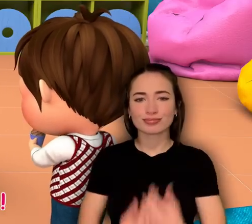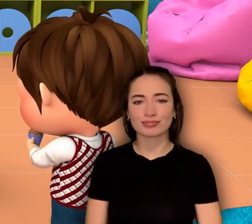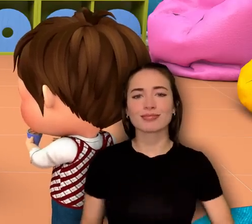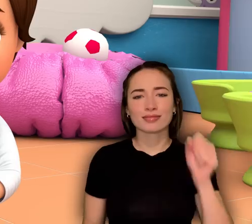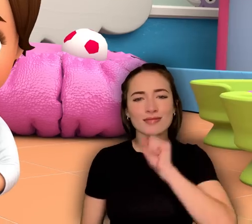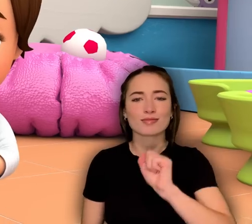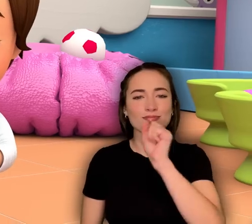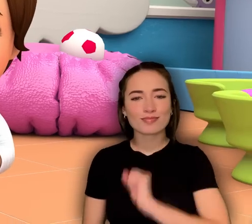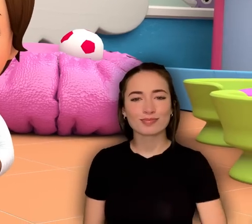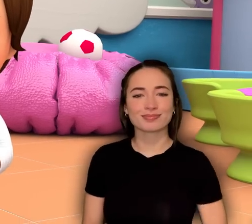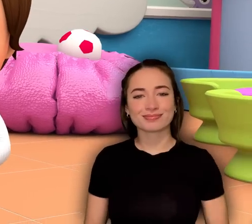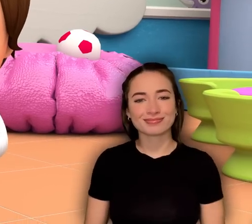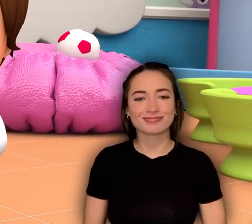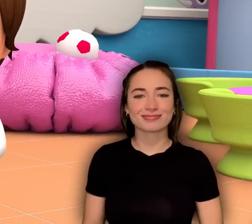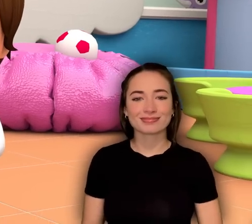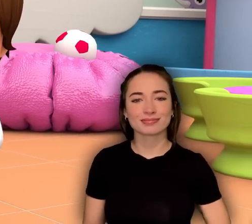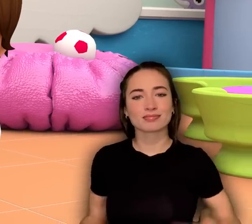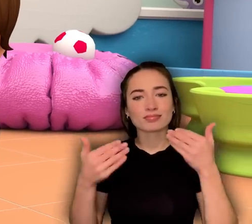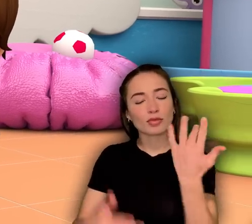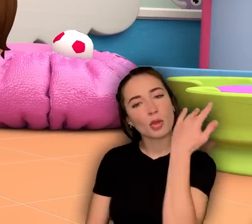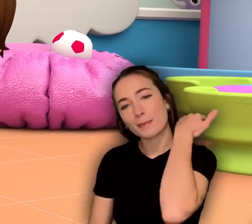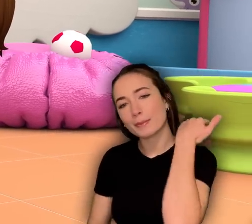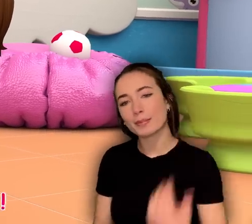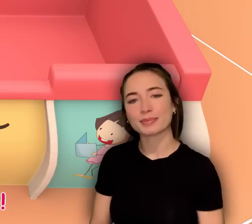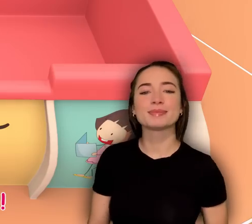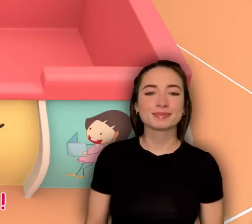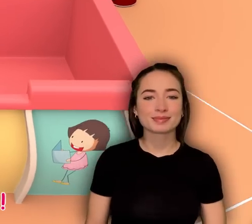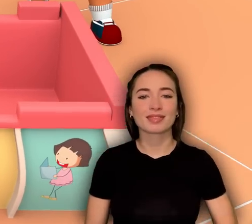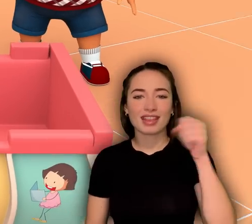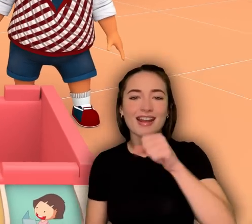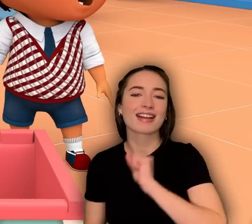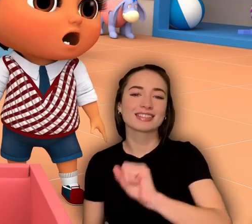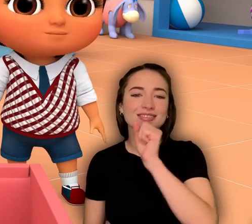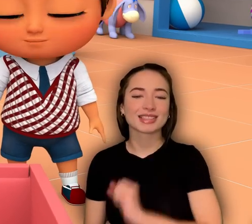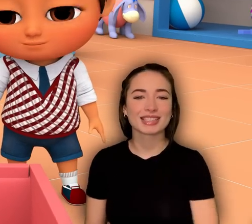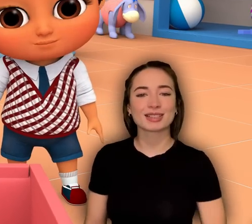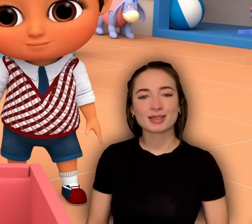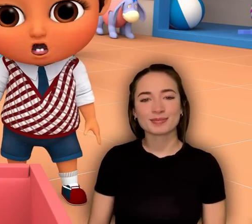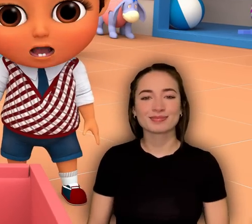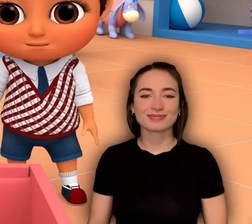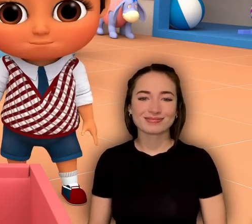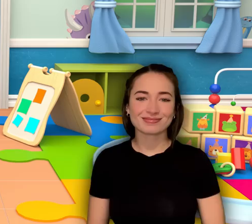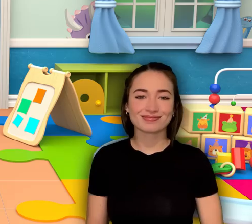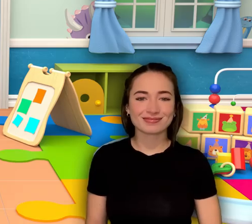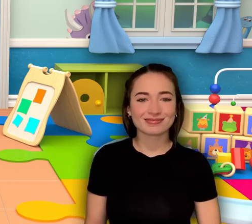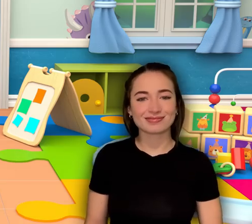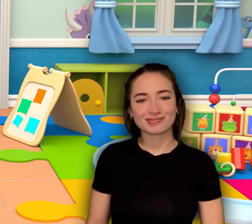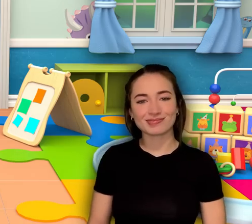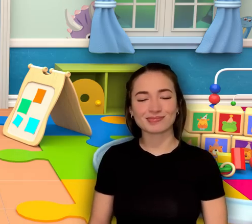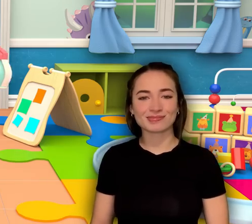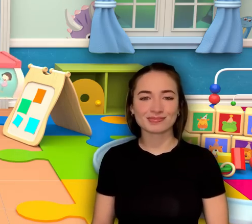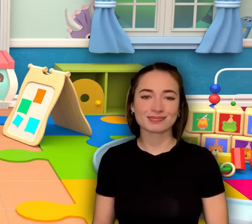eat it up yeah ice cream I'm just gonna eat it up yeah I scream